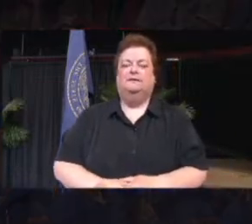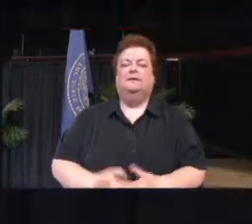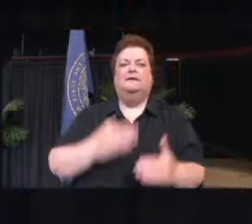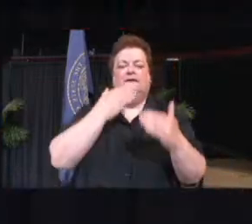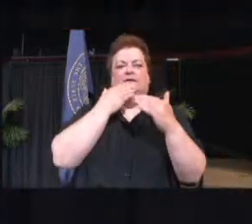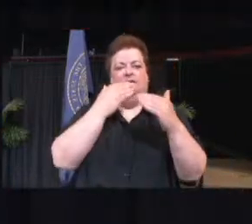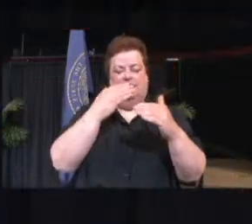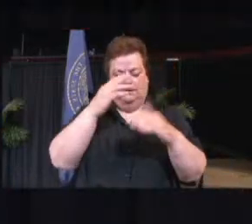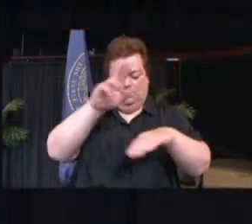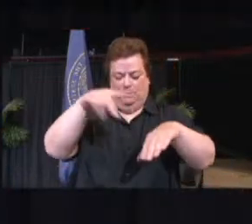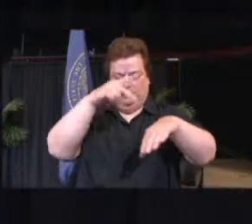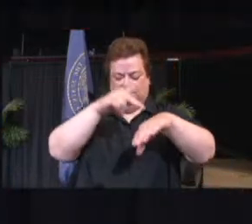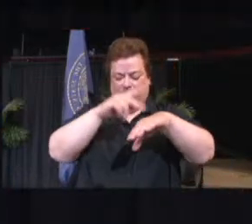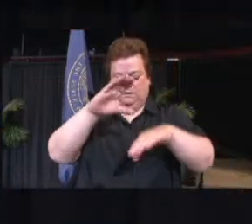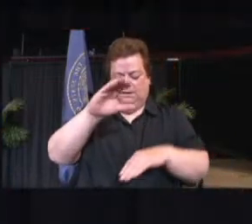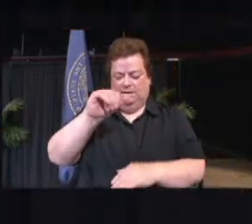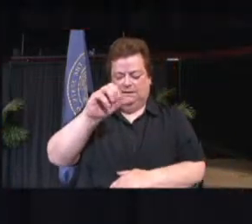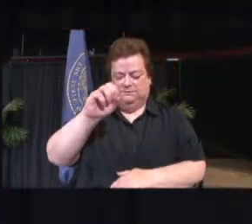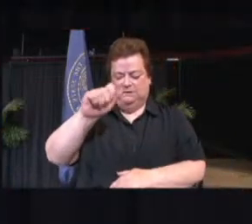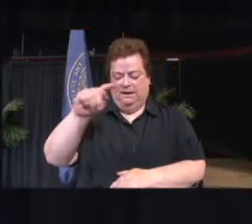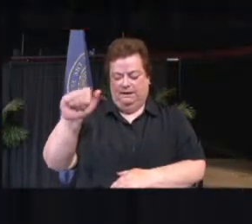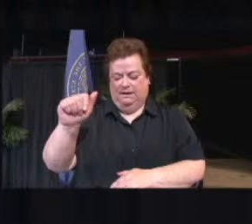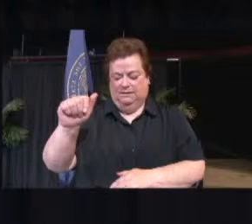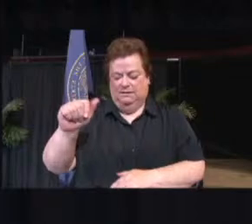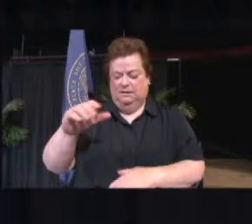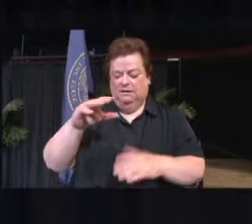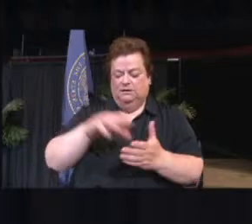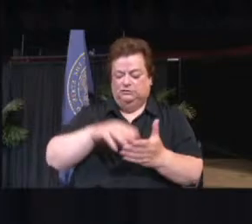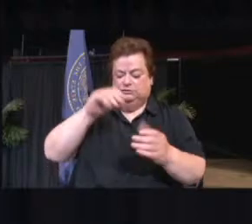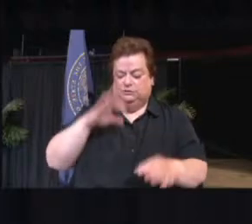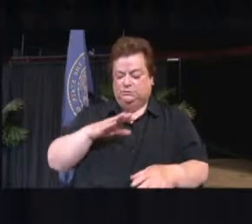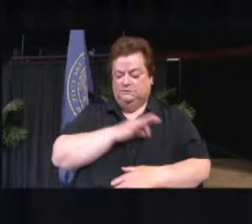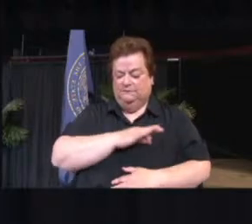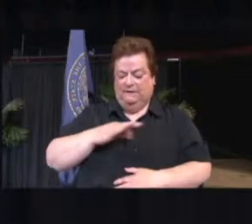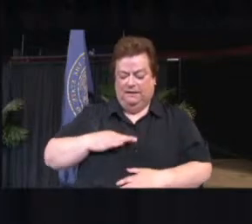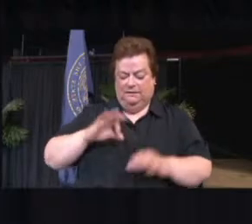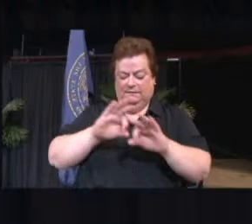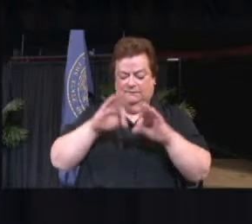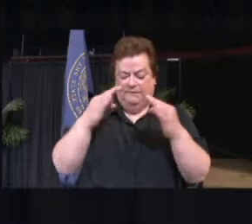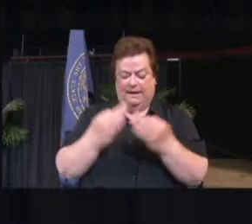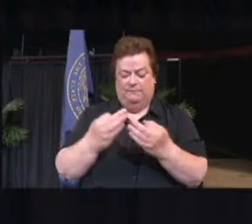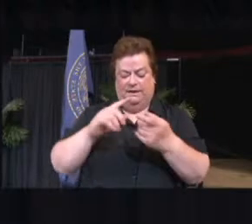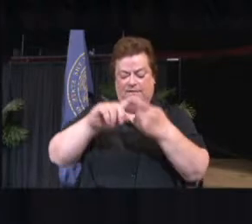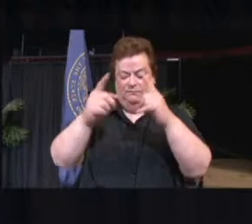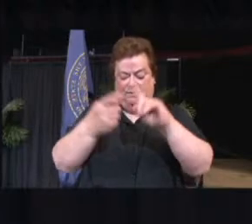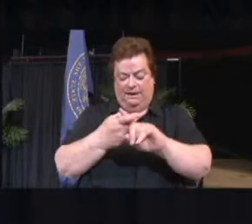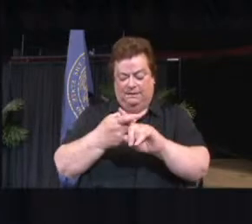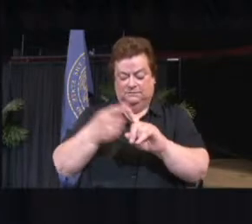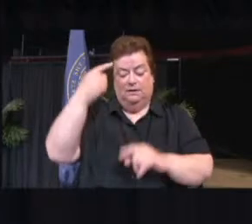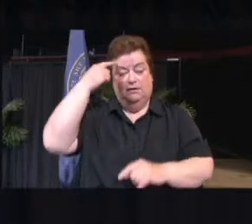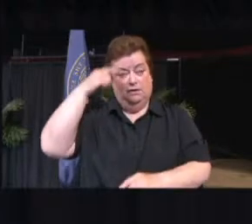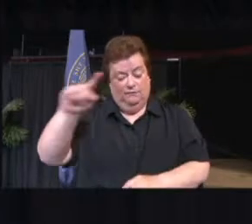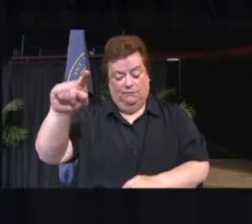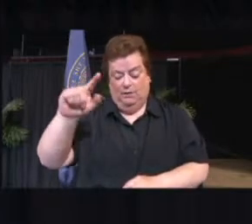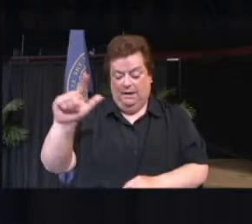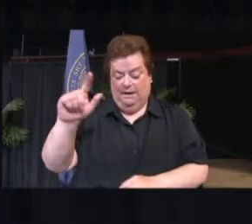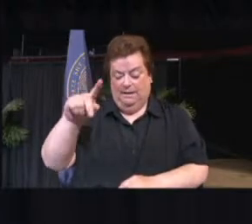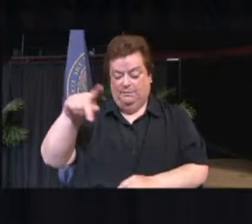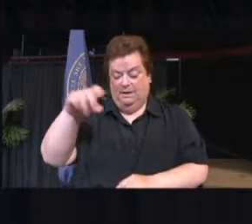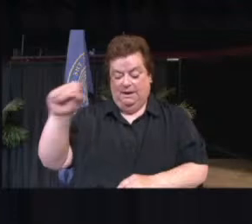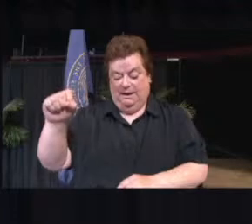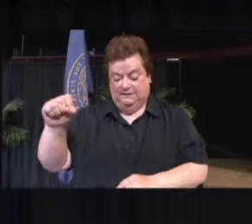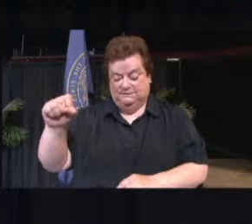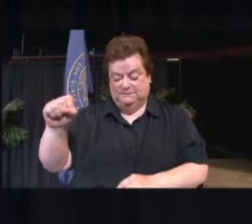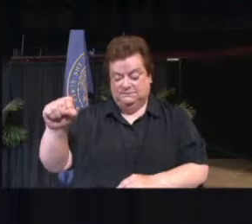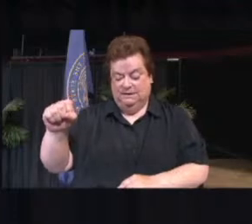Thank you, Principal Quesada. Students, faculty, family, and friends, on behalf of the Lincoln Board of